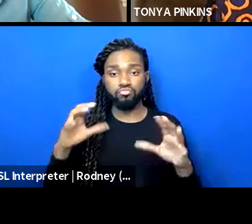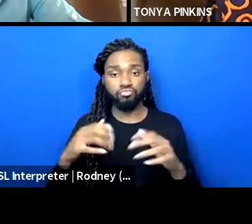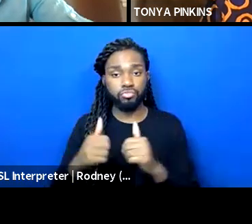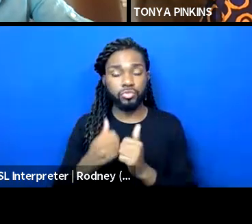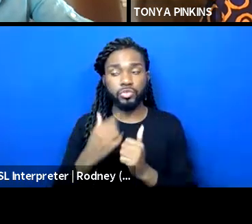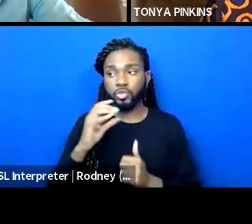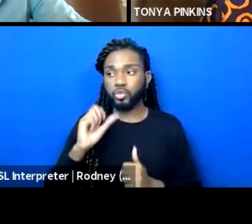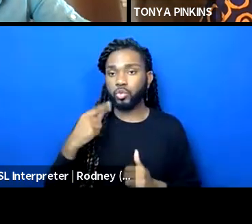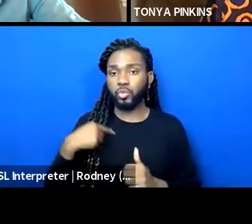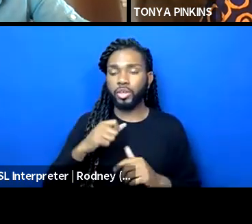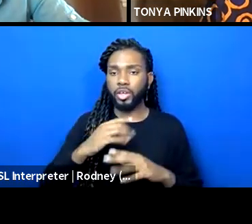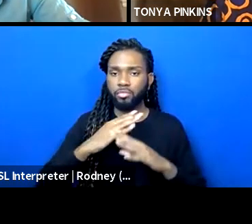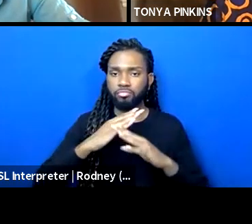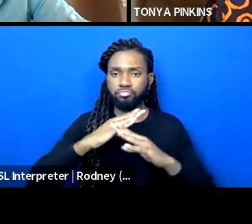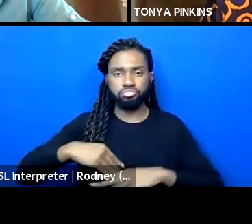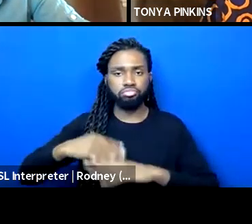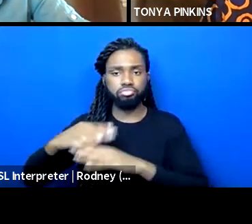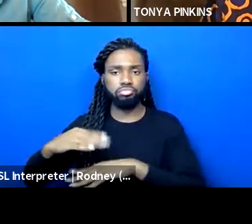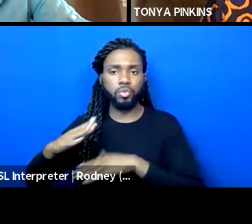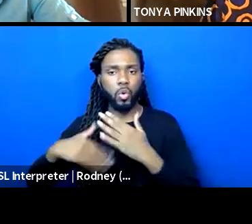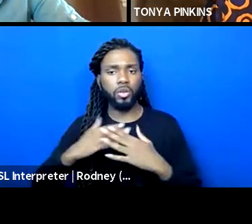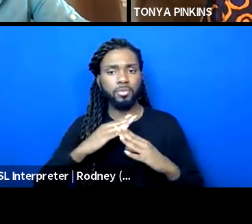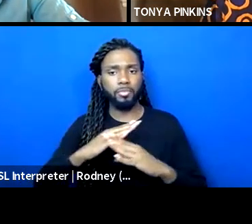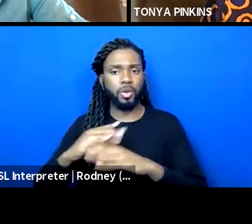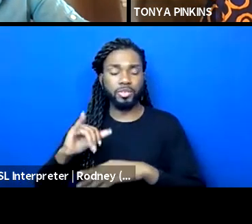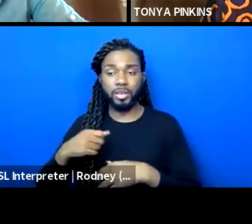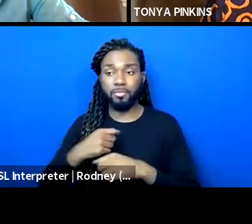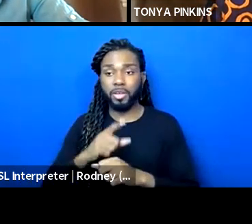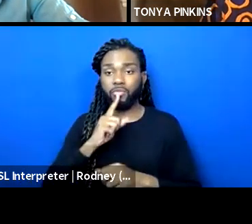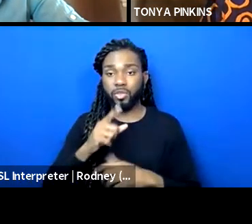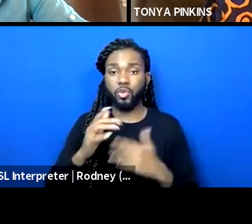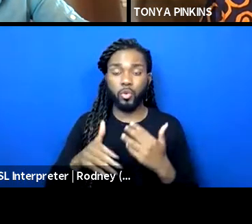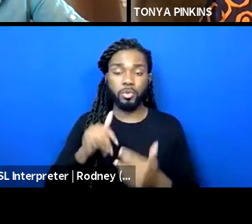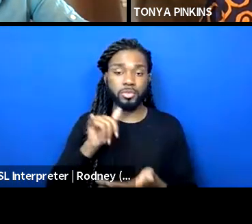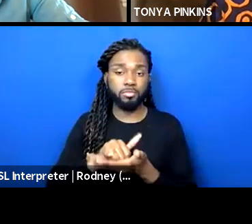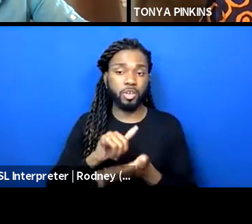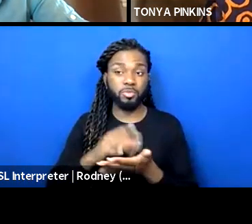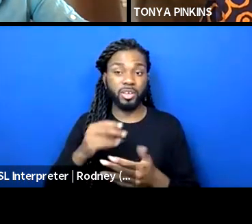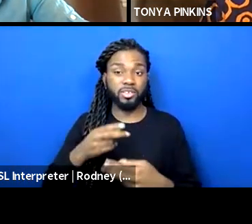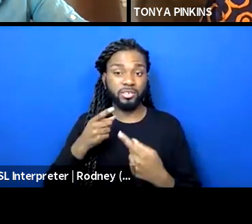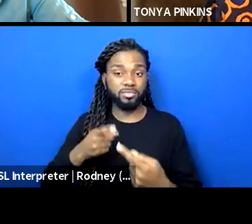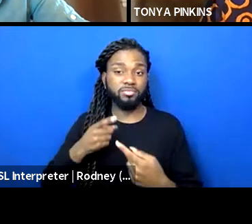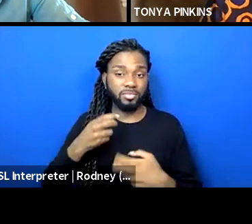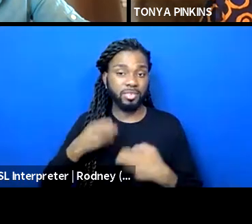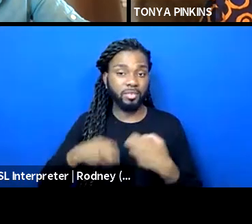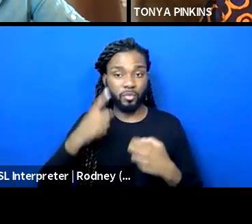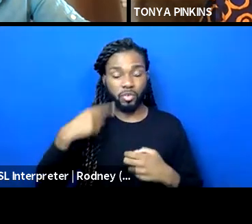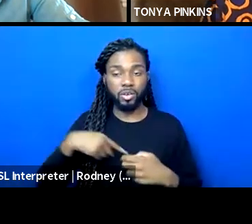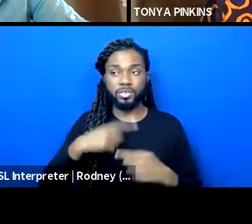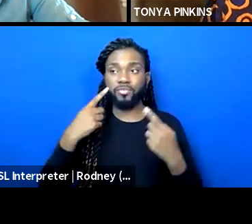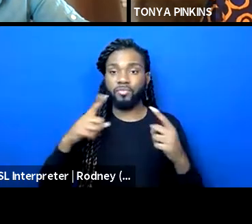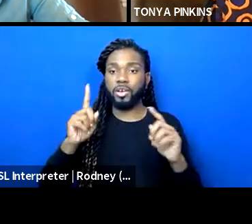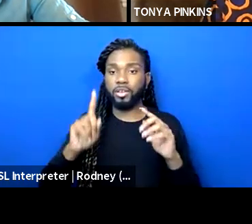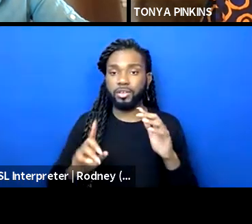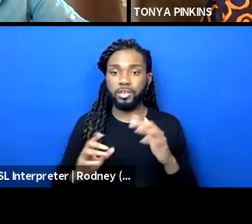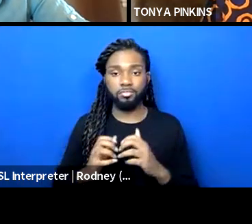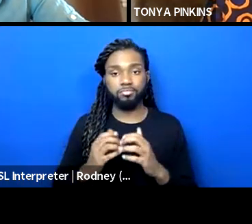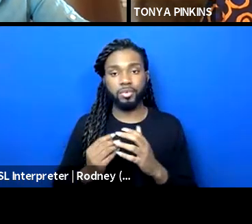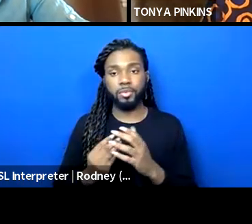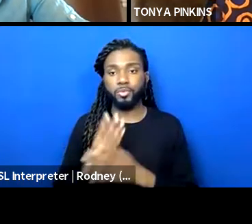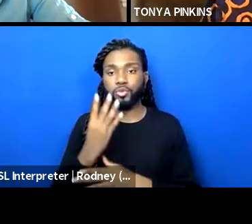barriers that have made it difficult, if not impossible, for us to actually finally emerge.